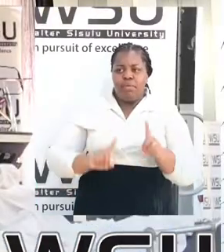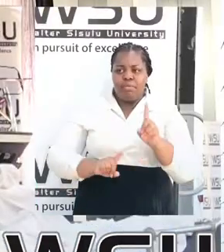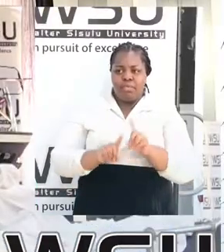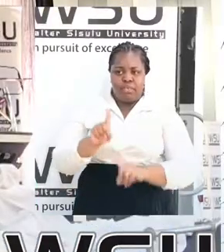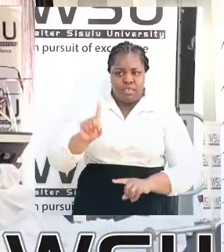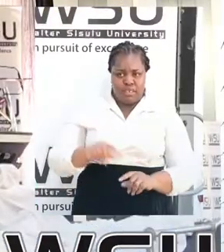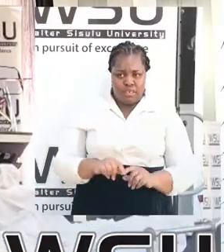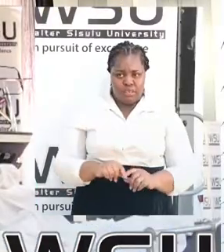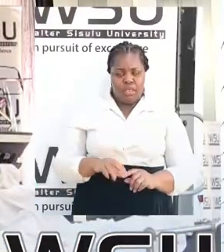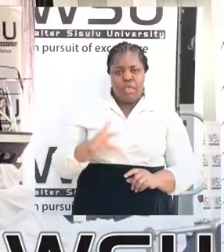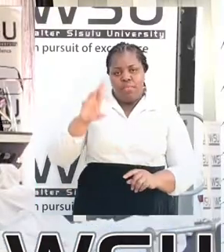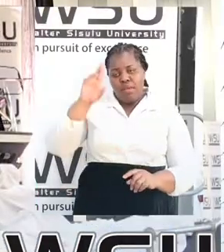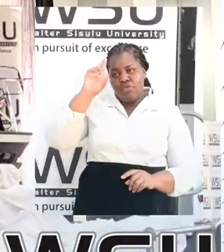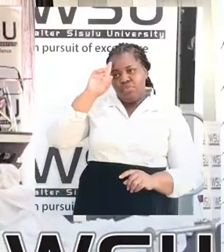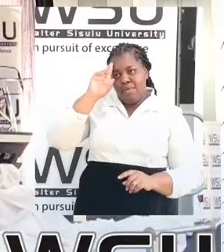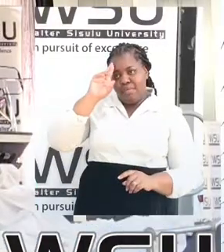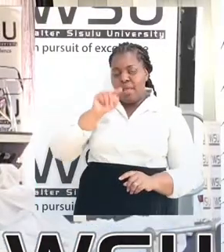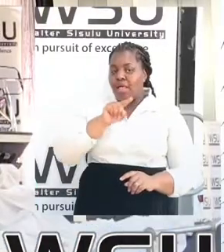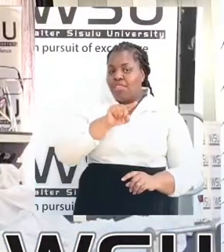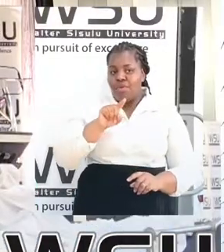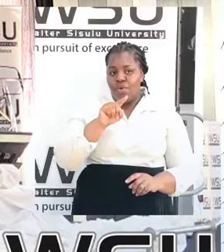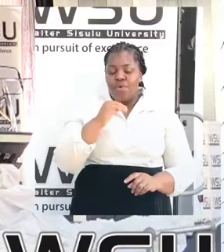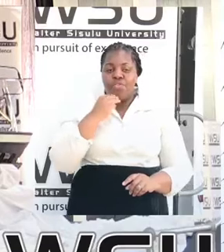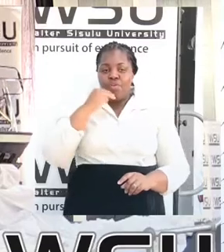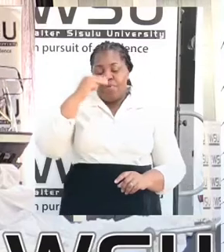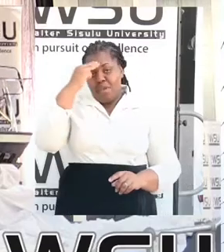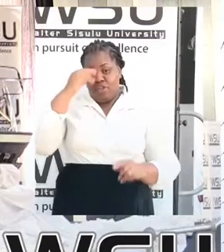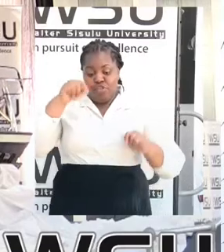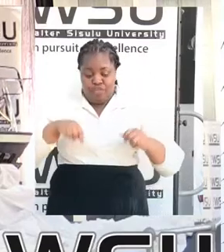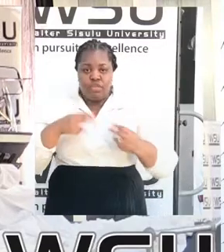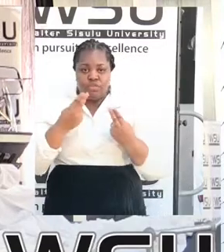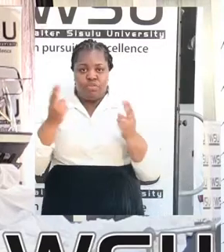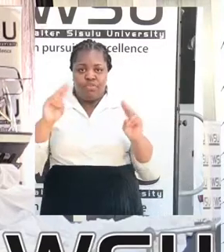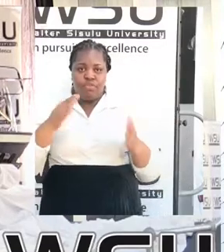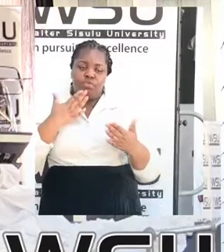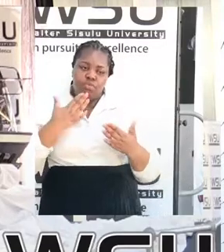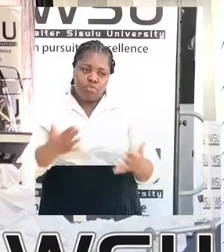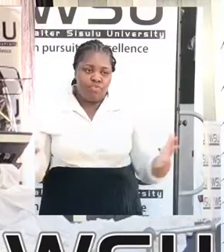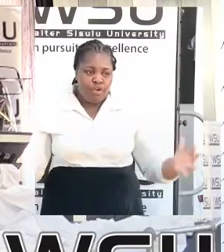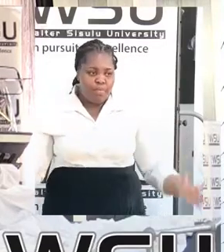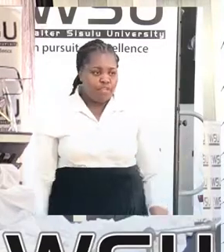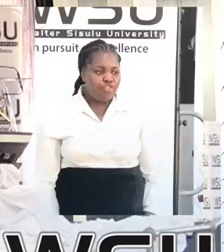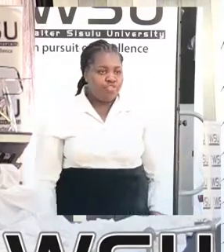impumelelo nikhumbule ukuba nesisipili sale dyunivesithi. Enkosi.